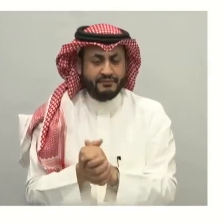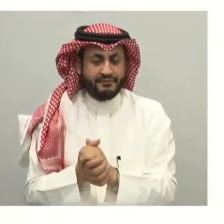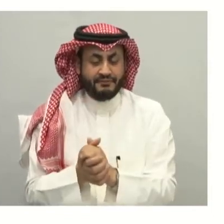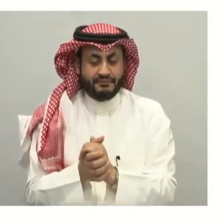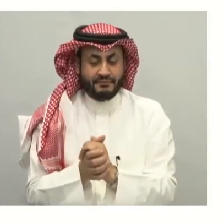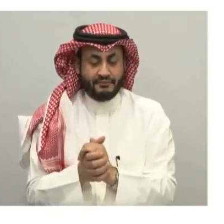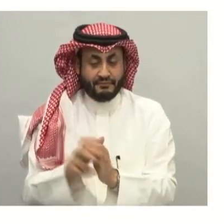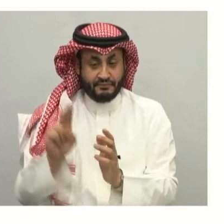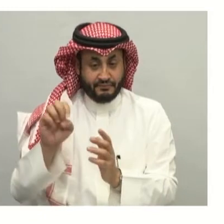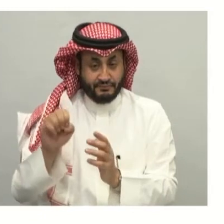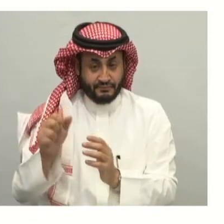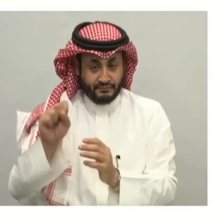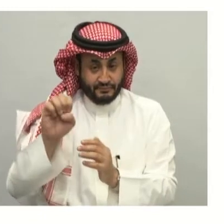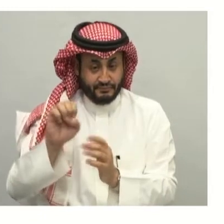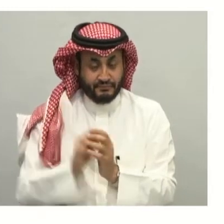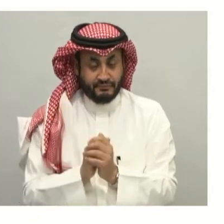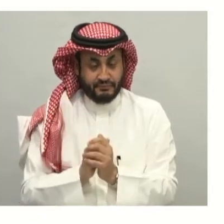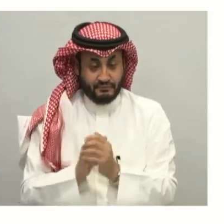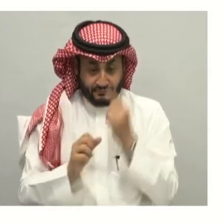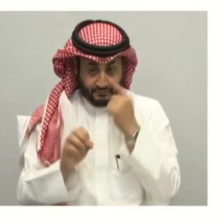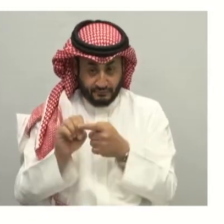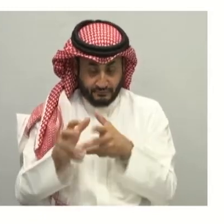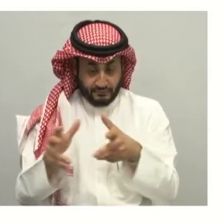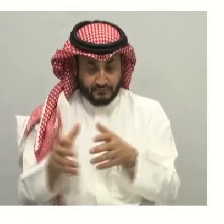Okay. This word is save,